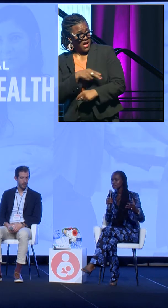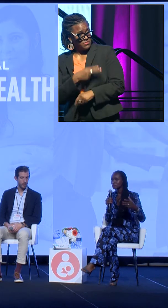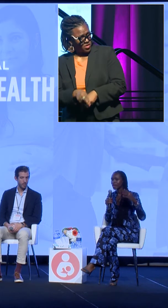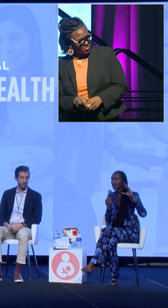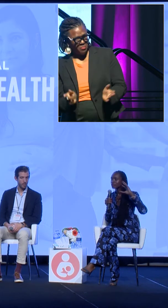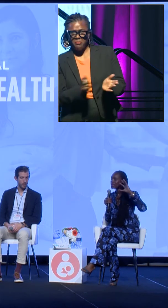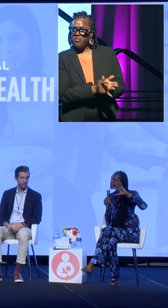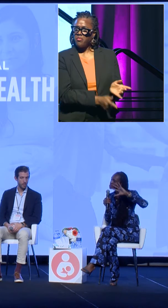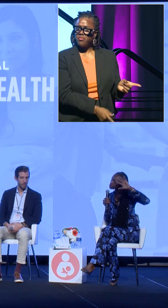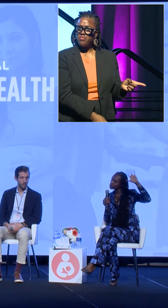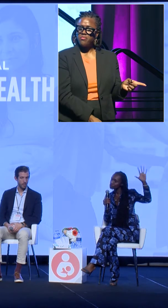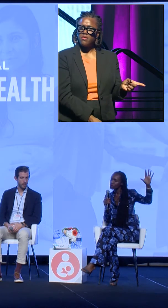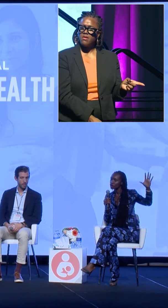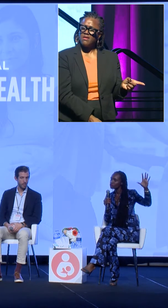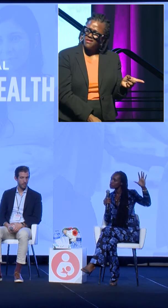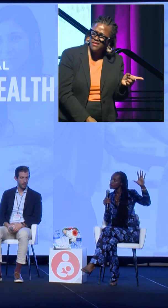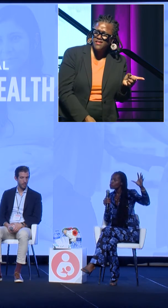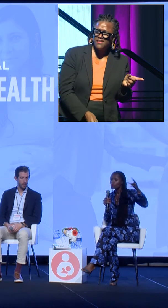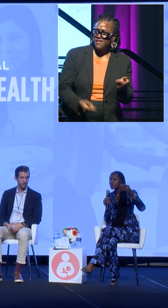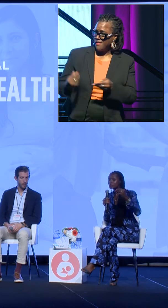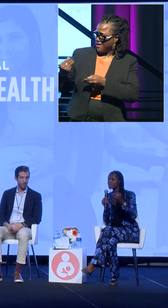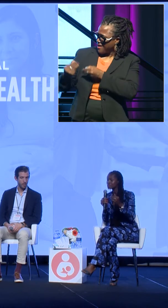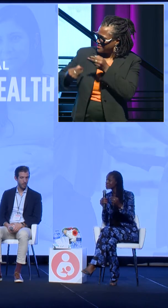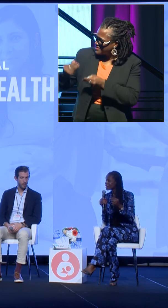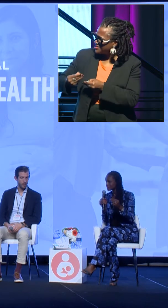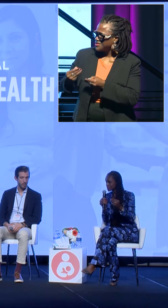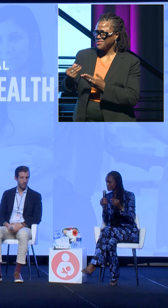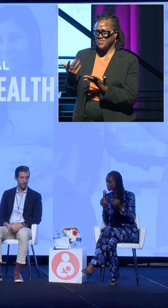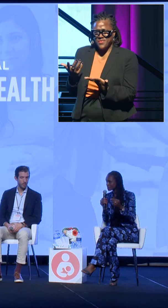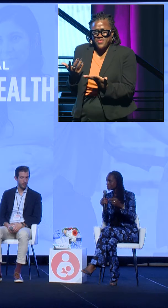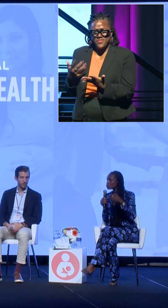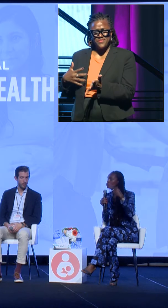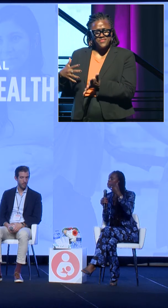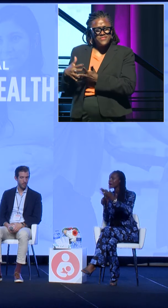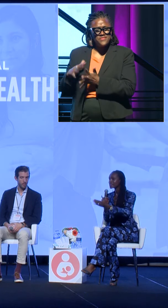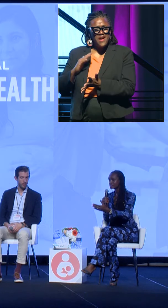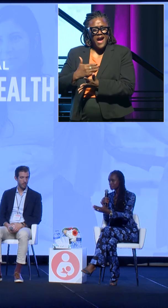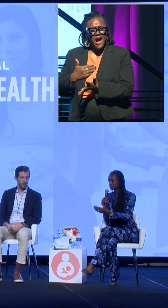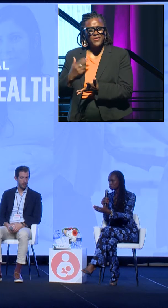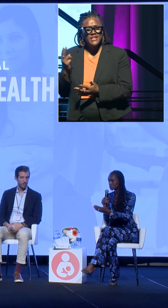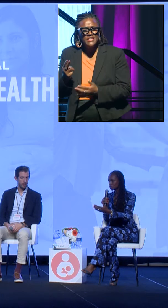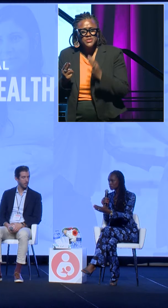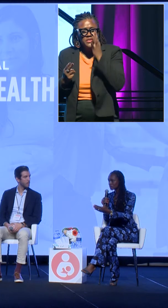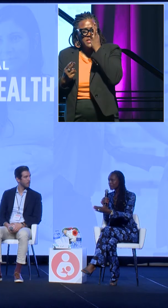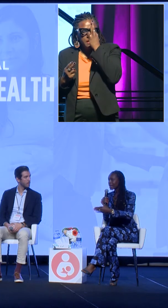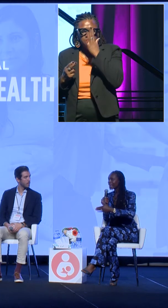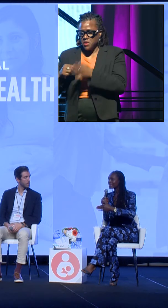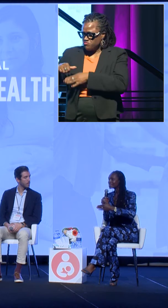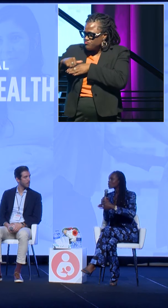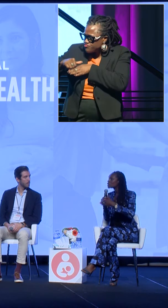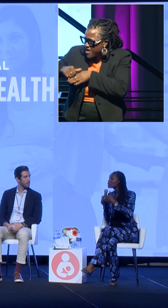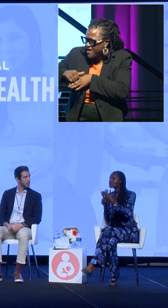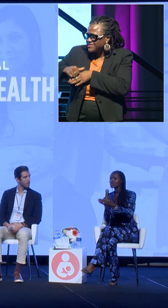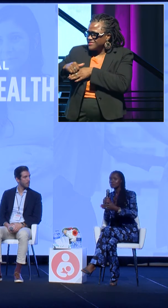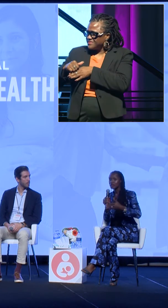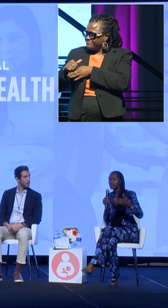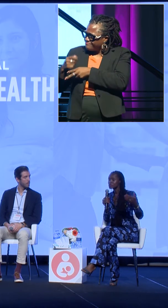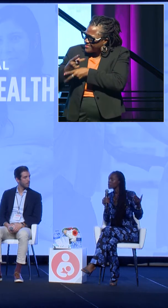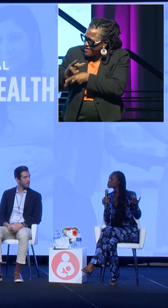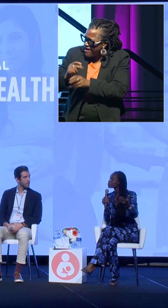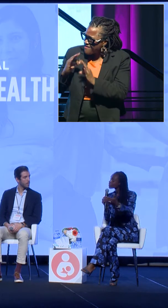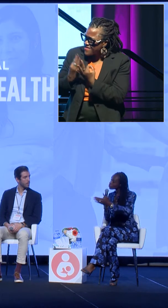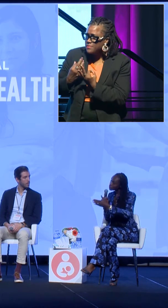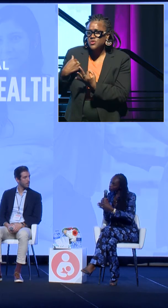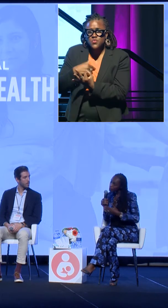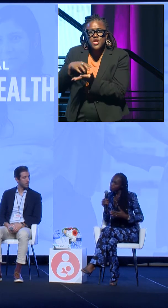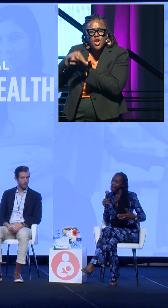of us may have ancestors far, or maybe even not distant, who are practicing this work, and that we learn about.